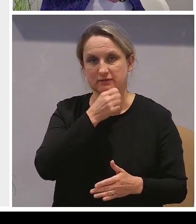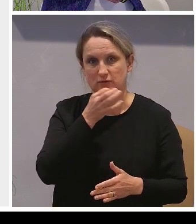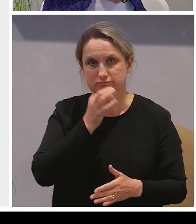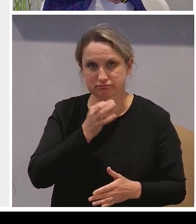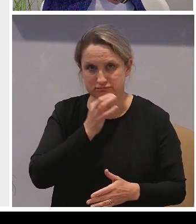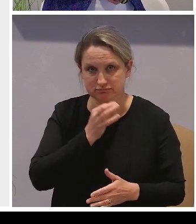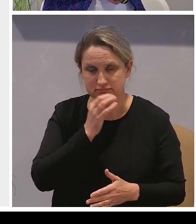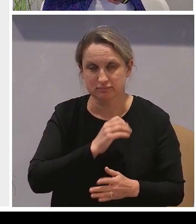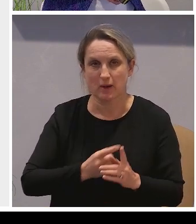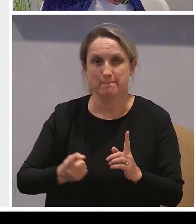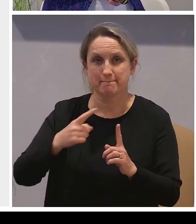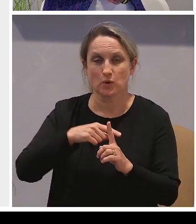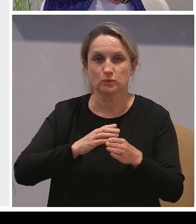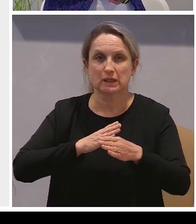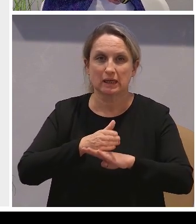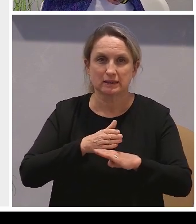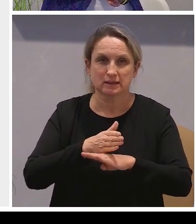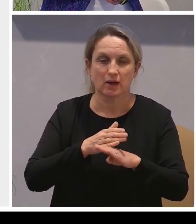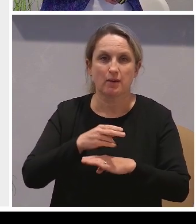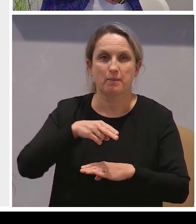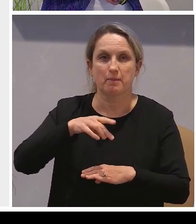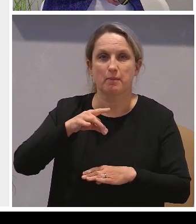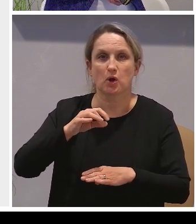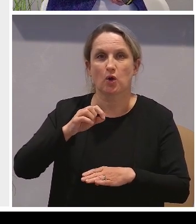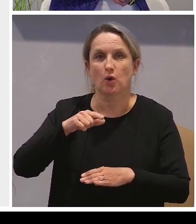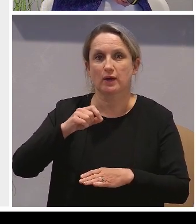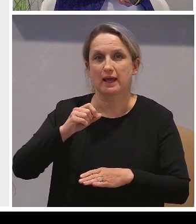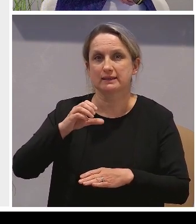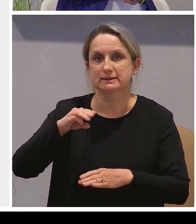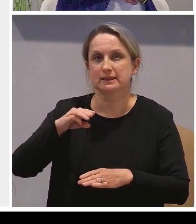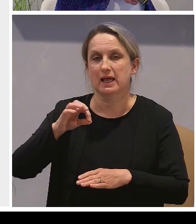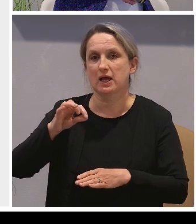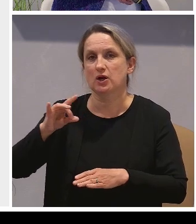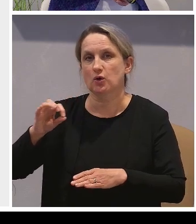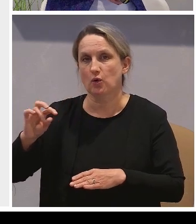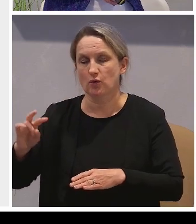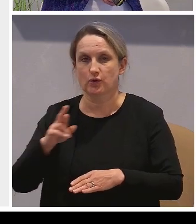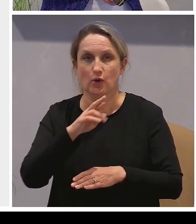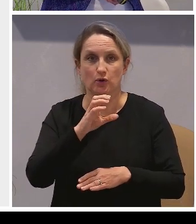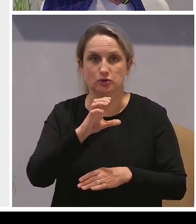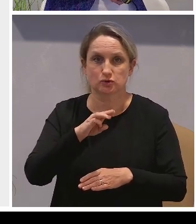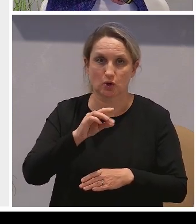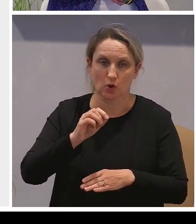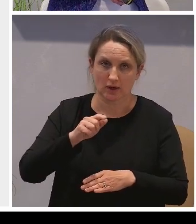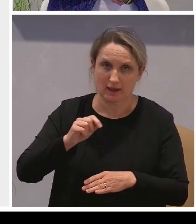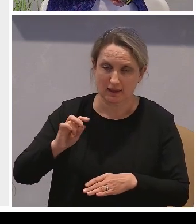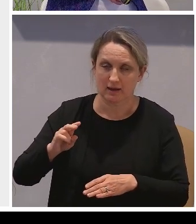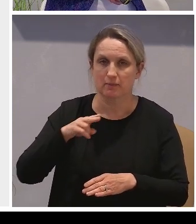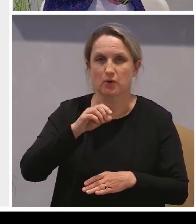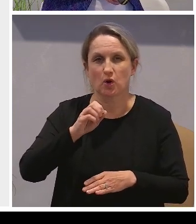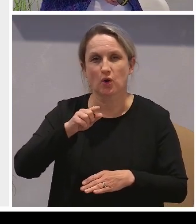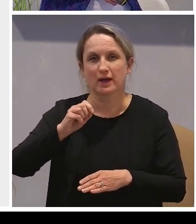dosage step by step over the period of 2 to 4 years. And